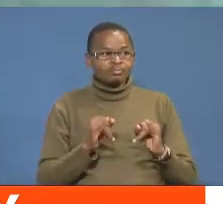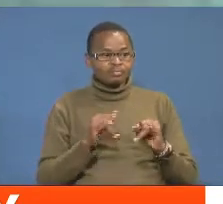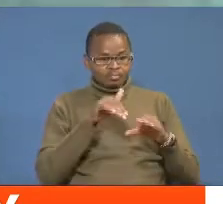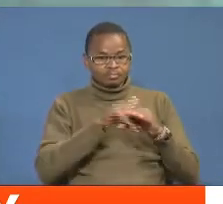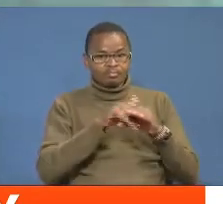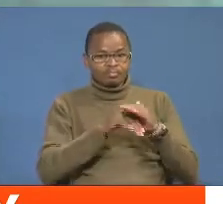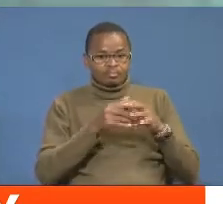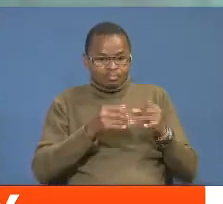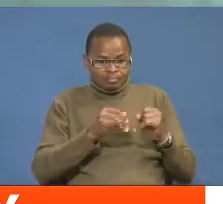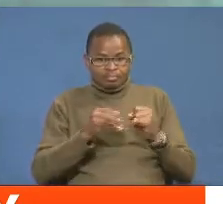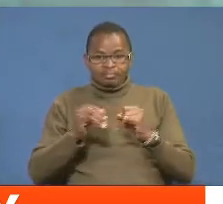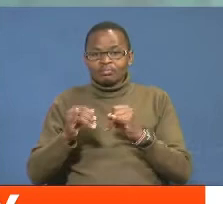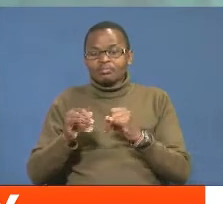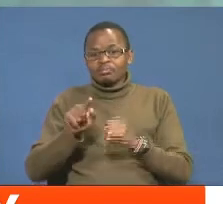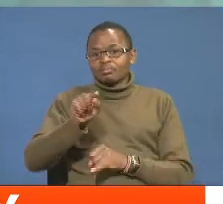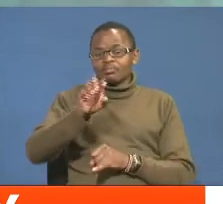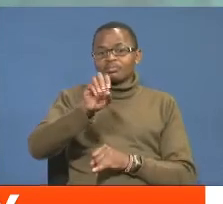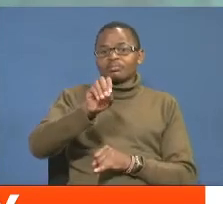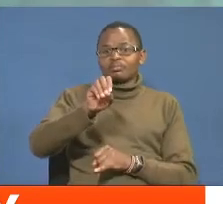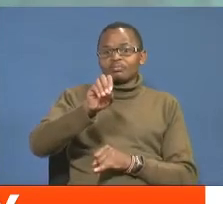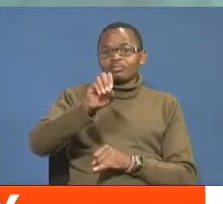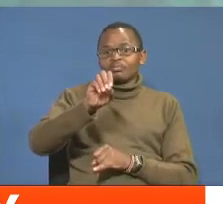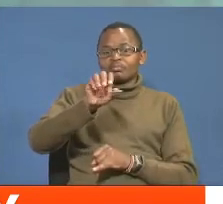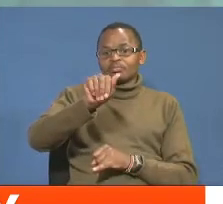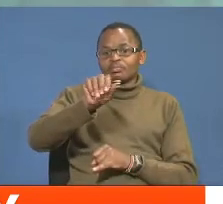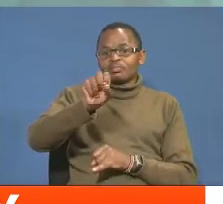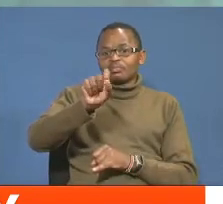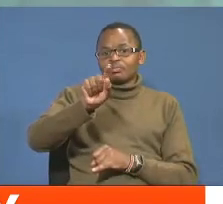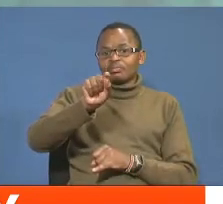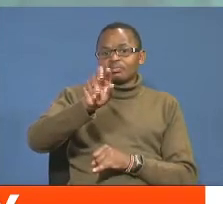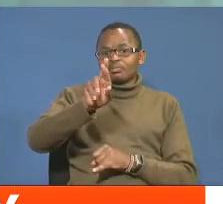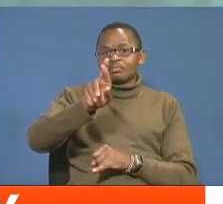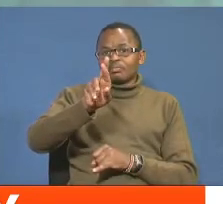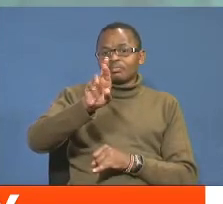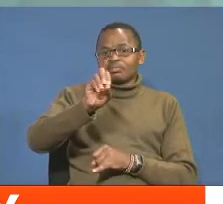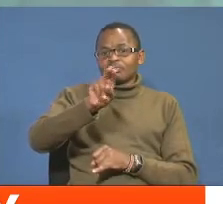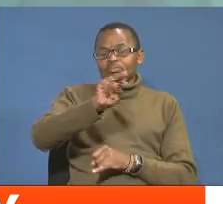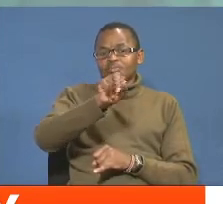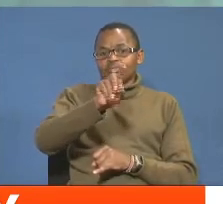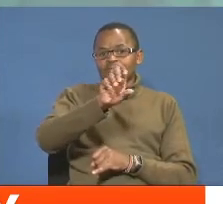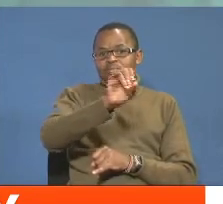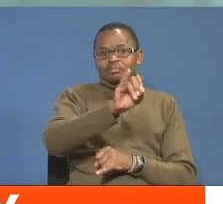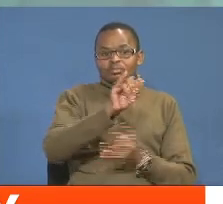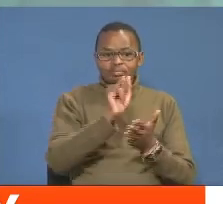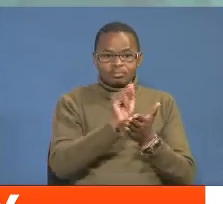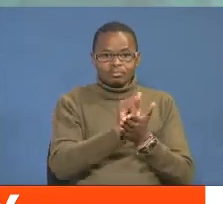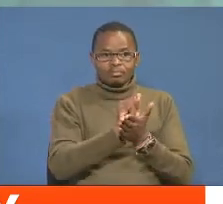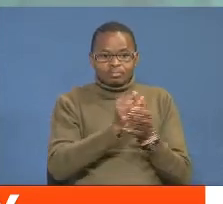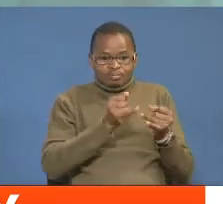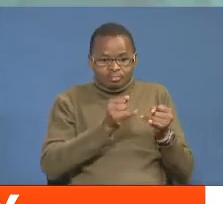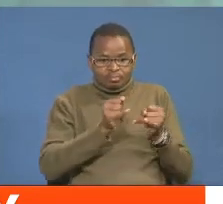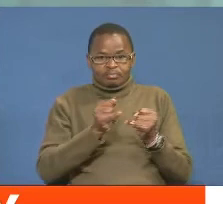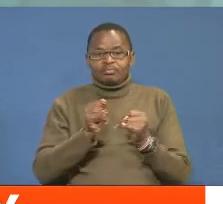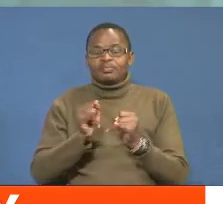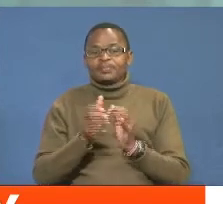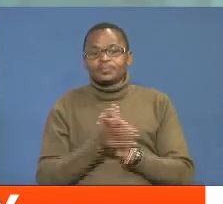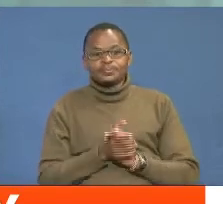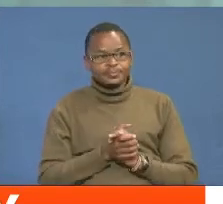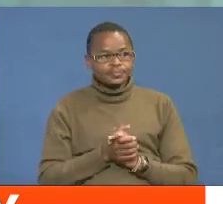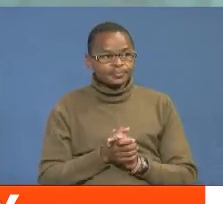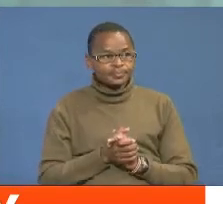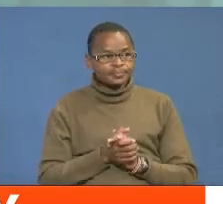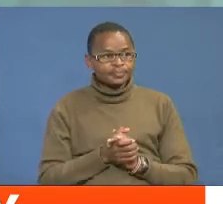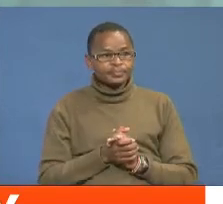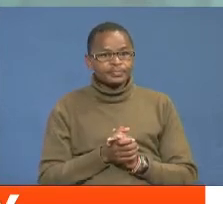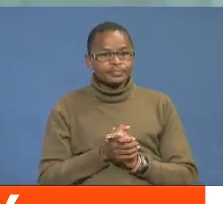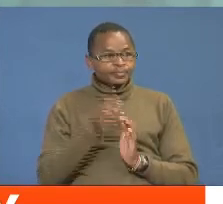into the trial stage when it comes to AstraZeneca vaccines, vaccine when they're doing the trial. Now, sources have